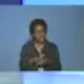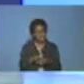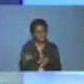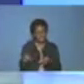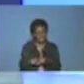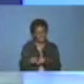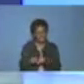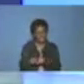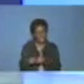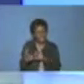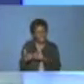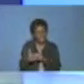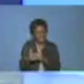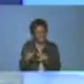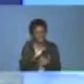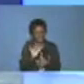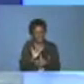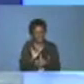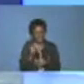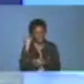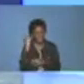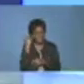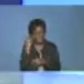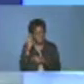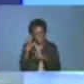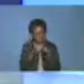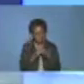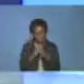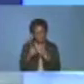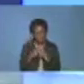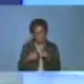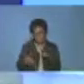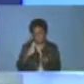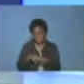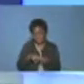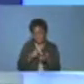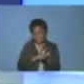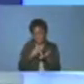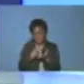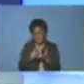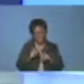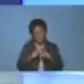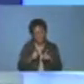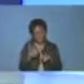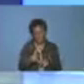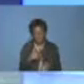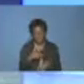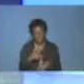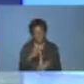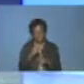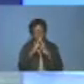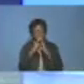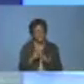comes to salary increases for public servants. However, they feel the absence of a response from the BPSU, whether intended